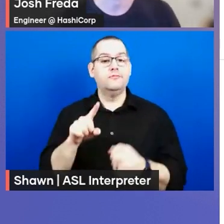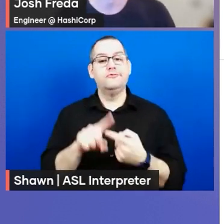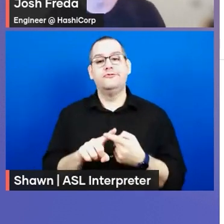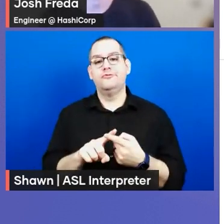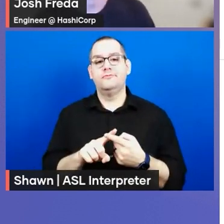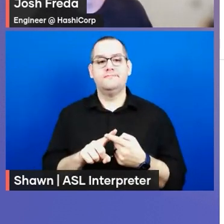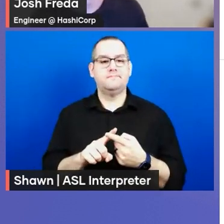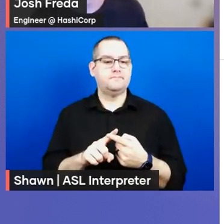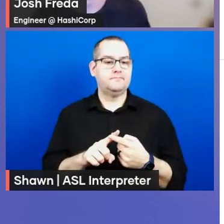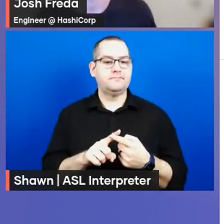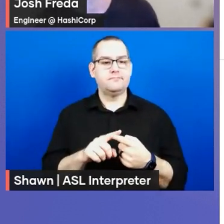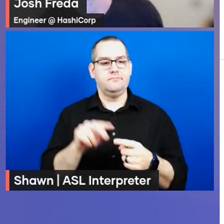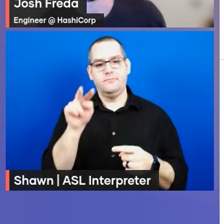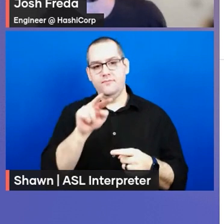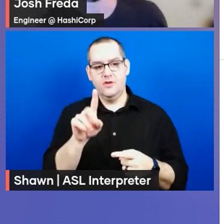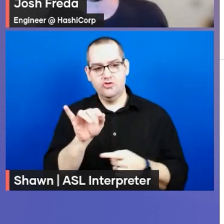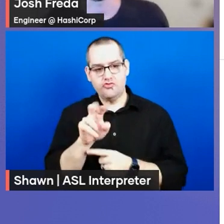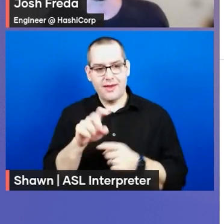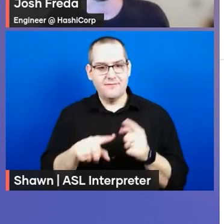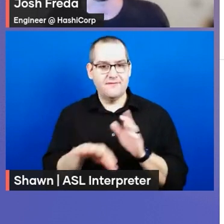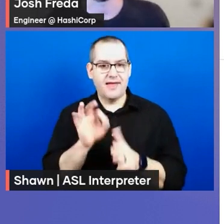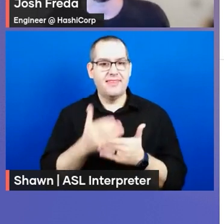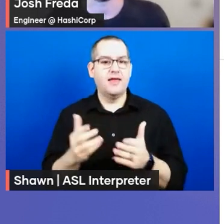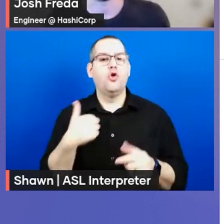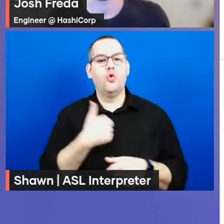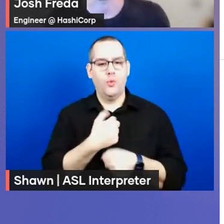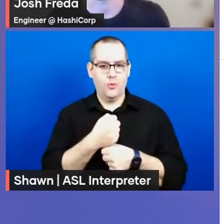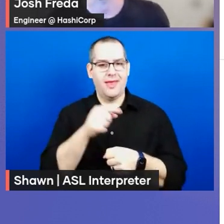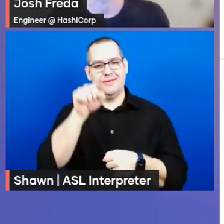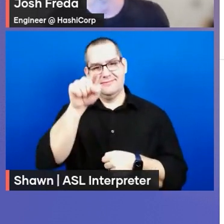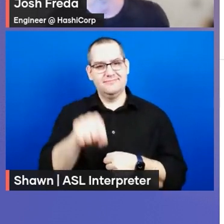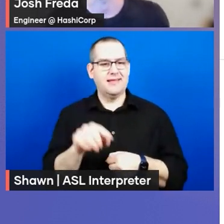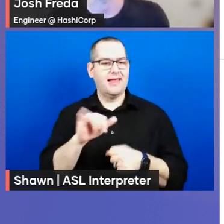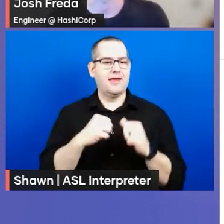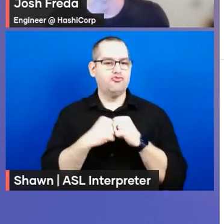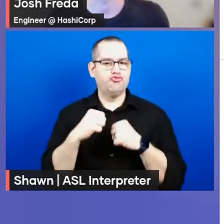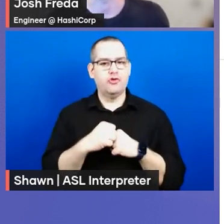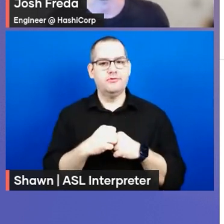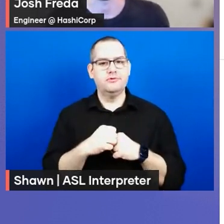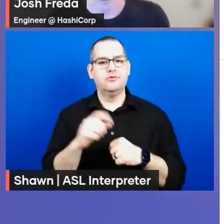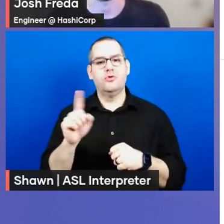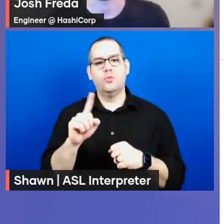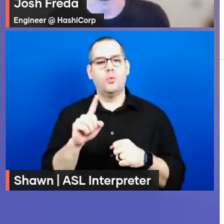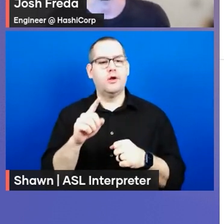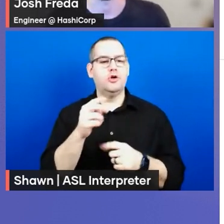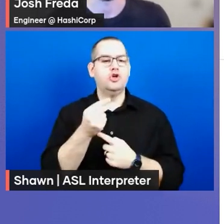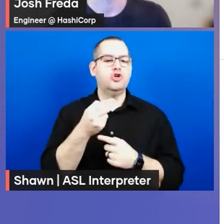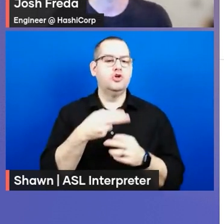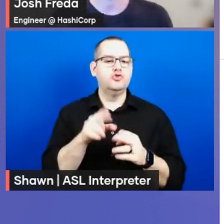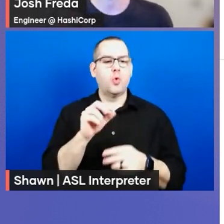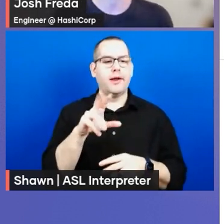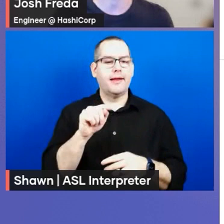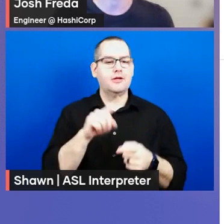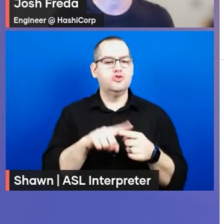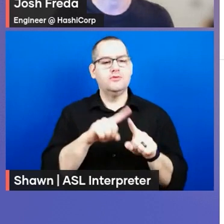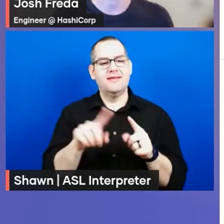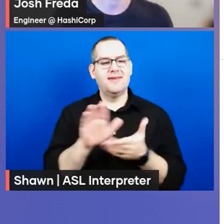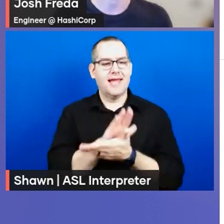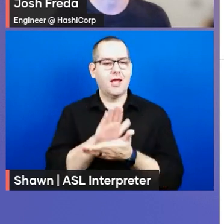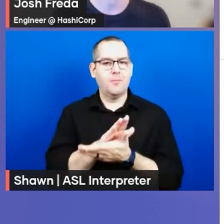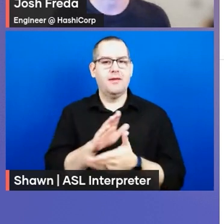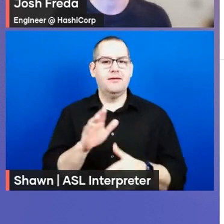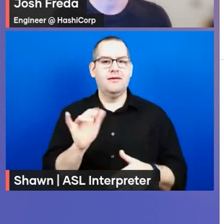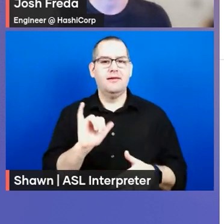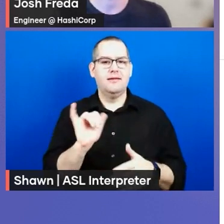poking through Google Drive to find things, we do create this like structure where we create shortcuts to the different documents. So this kind of mirrors the way